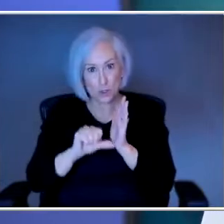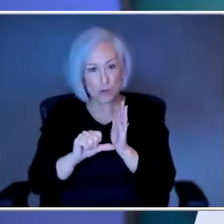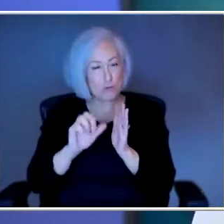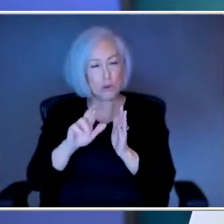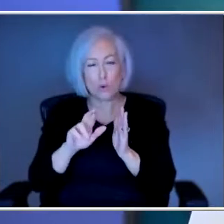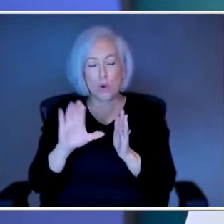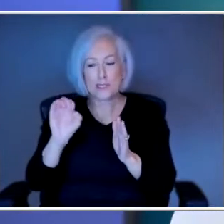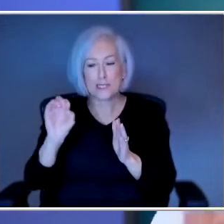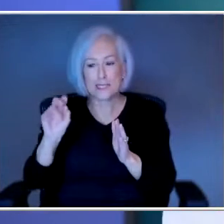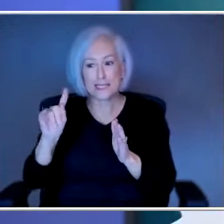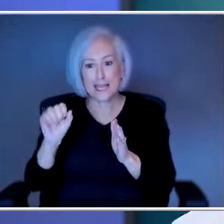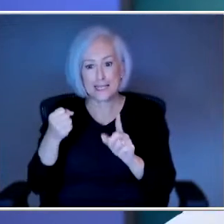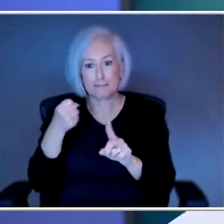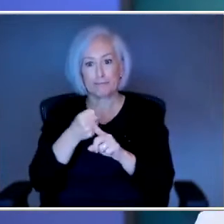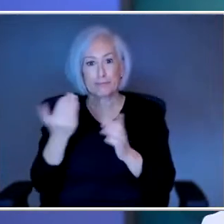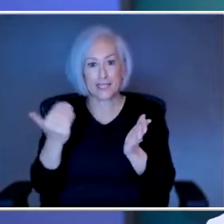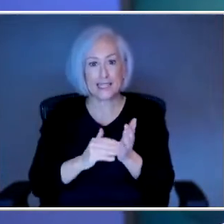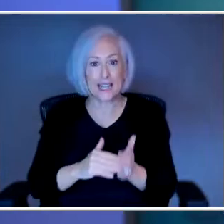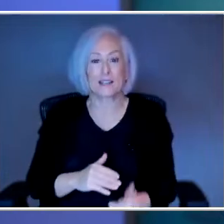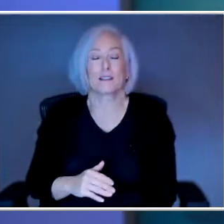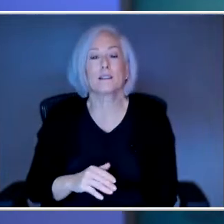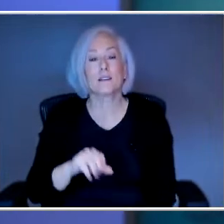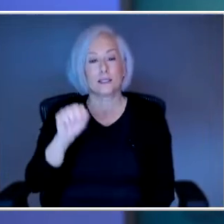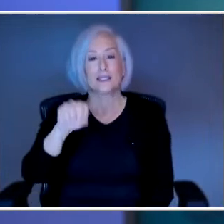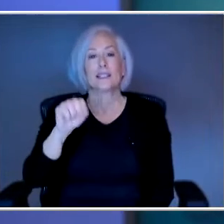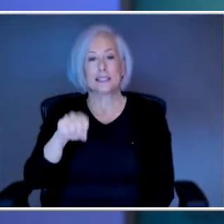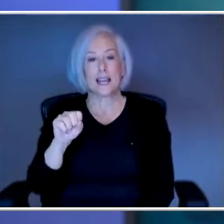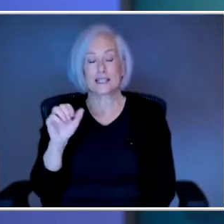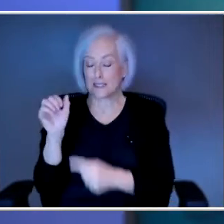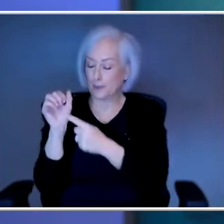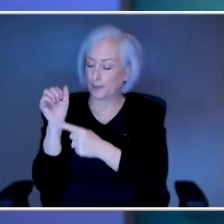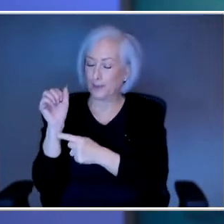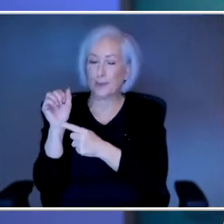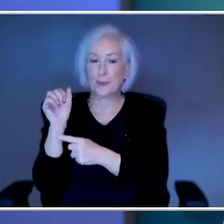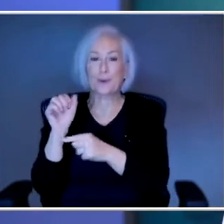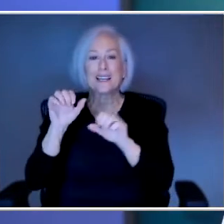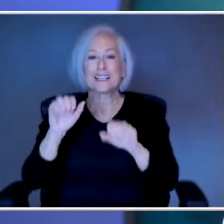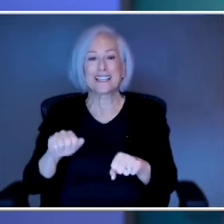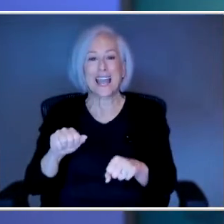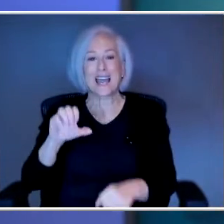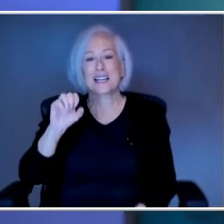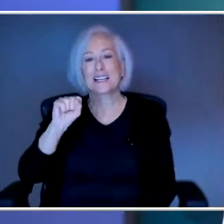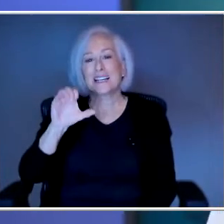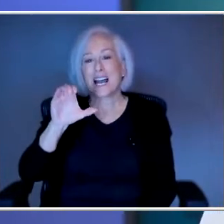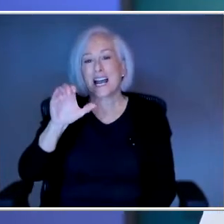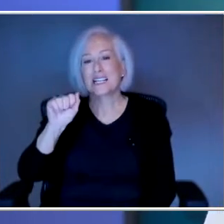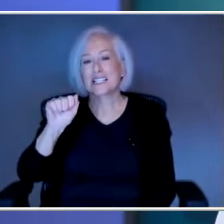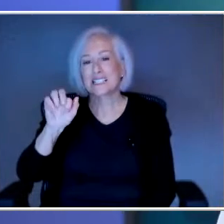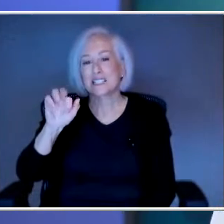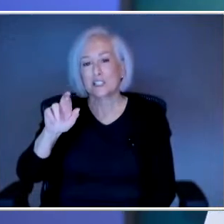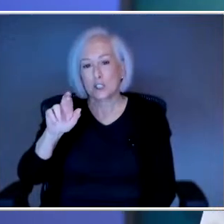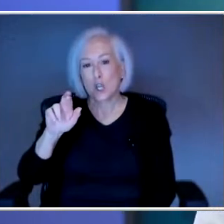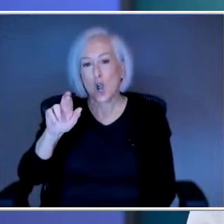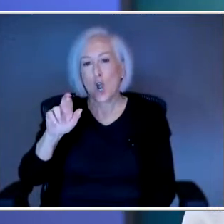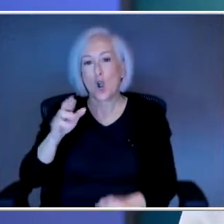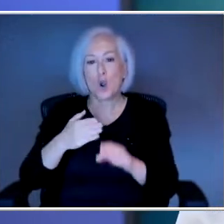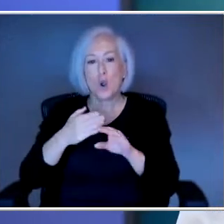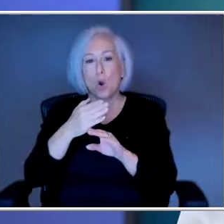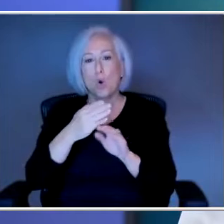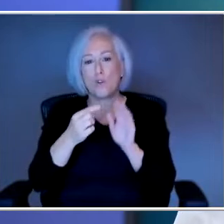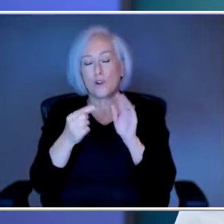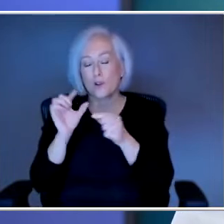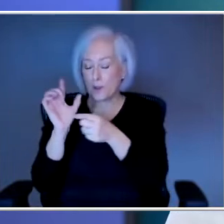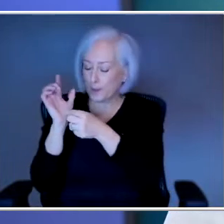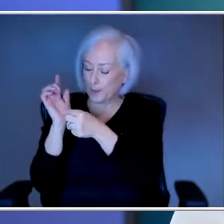tunnel can come back. You do create a scar over that tunnel, and about 5% of people in their lifetime might have symptoms